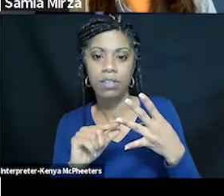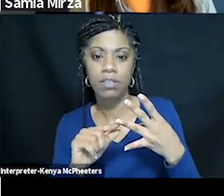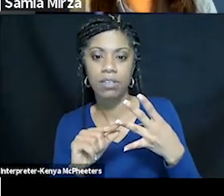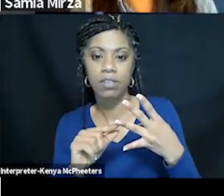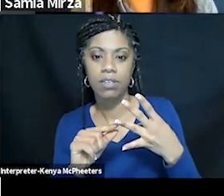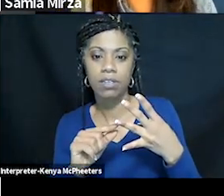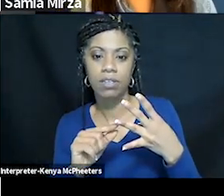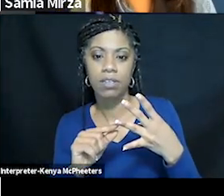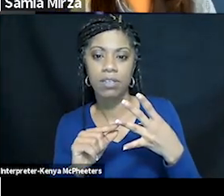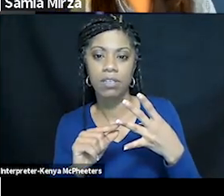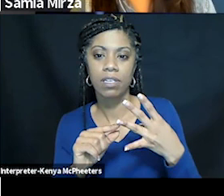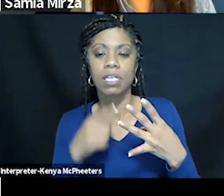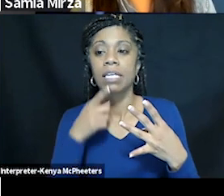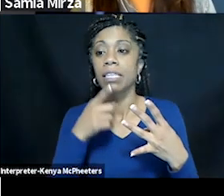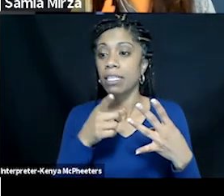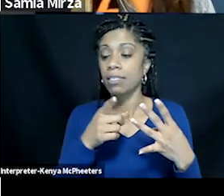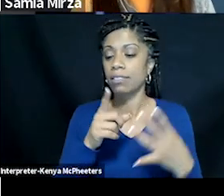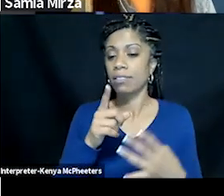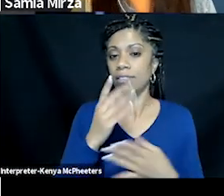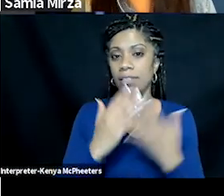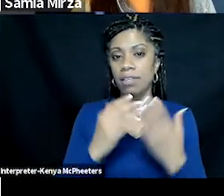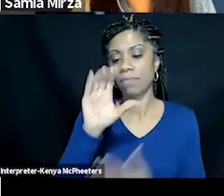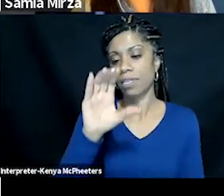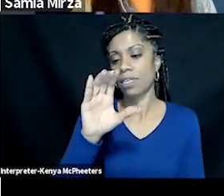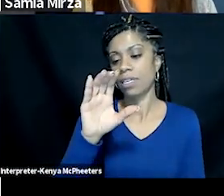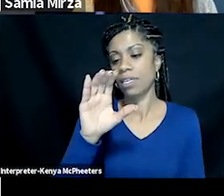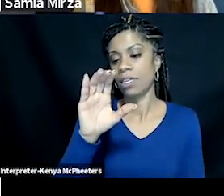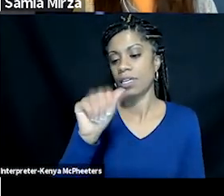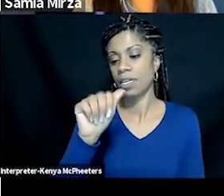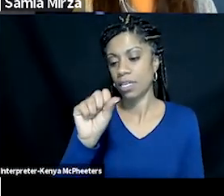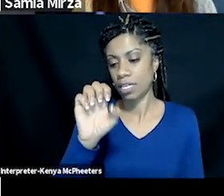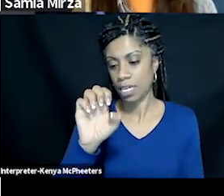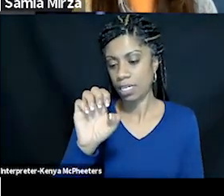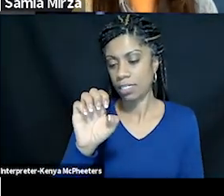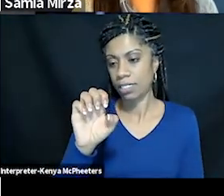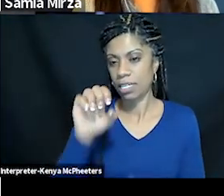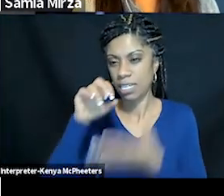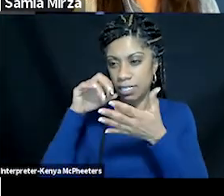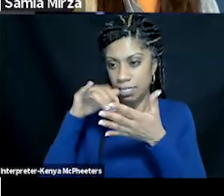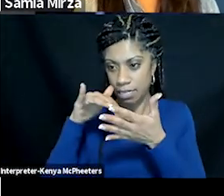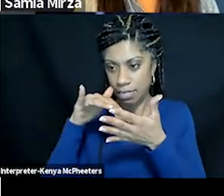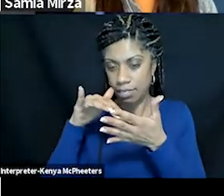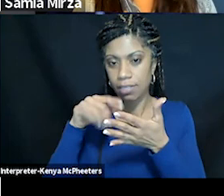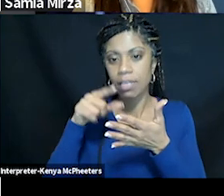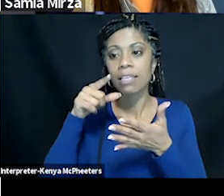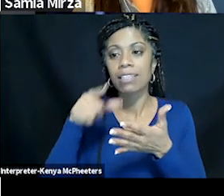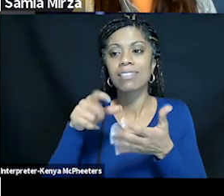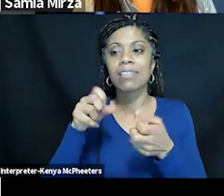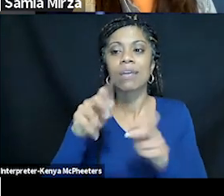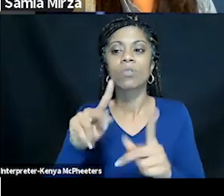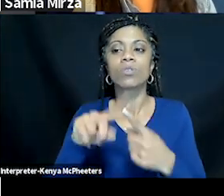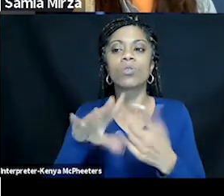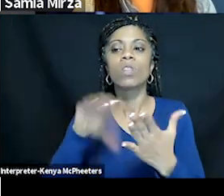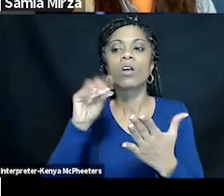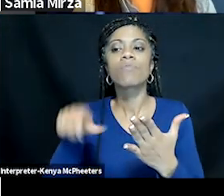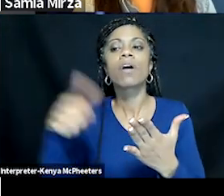also have some case studies to give you an opportunity to learn from what others are doing in the field. Like we said, we did